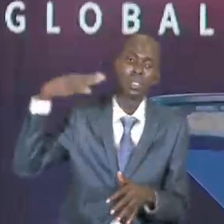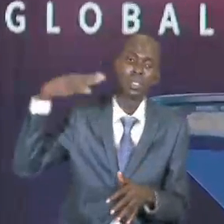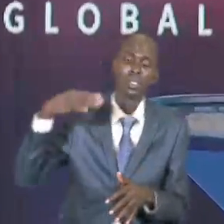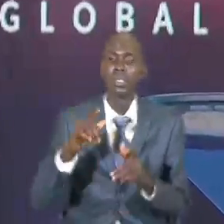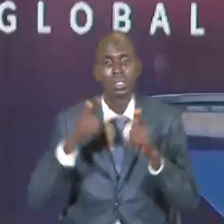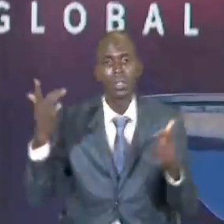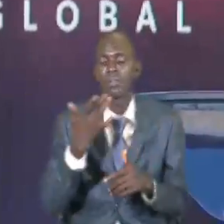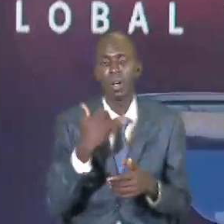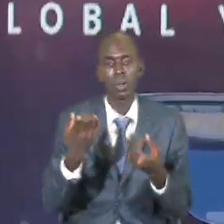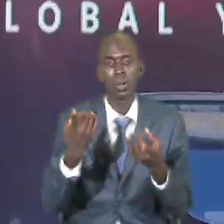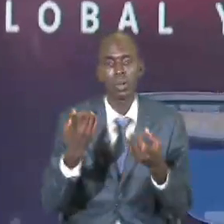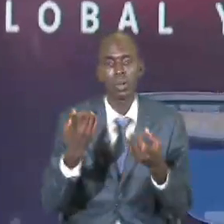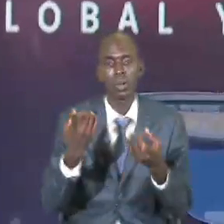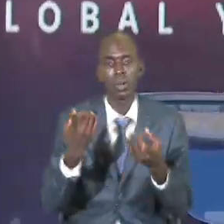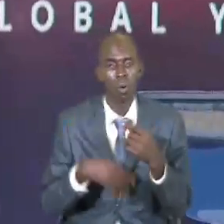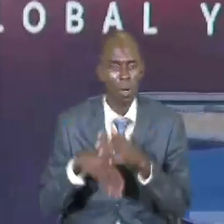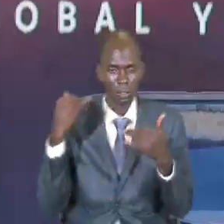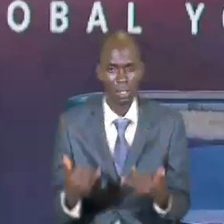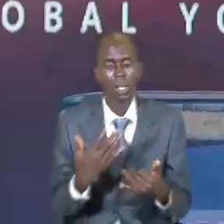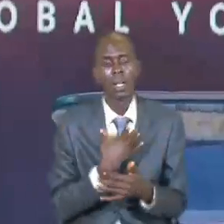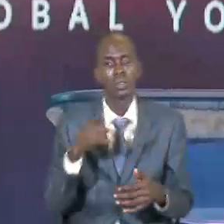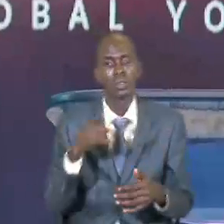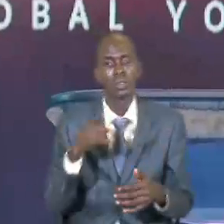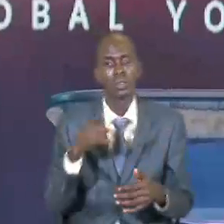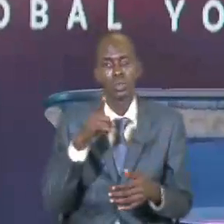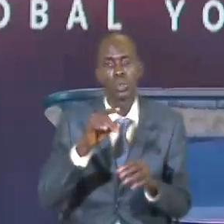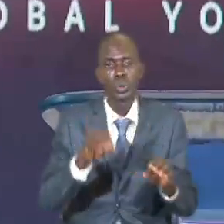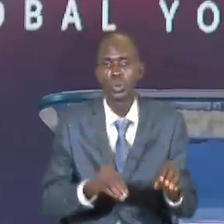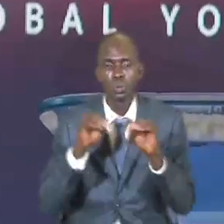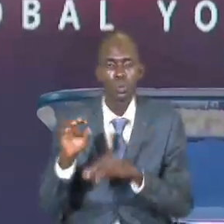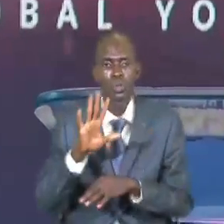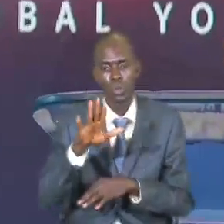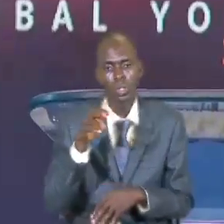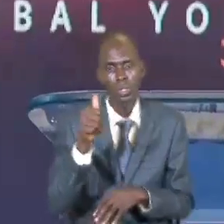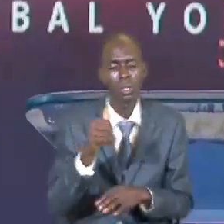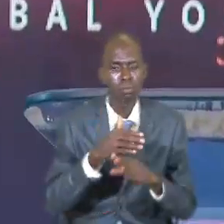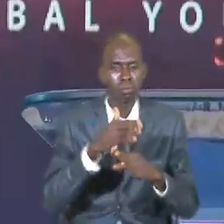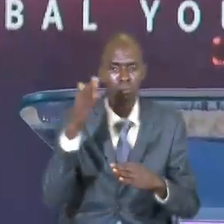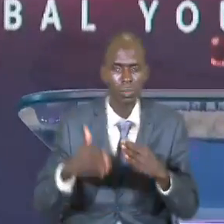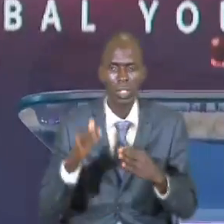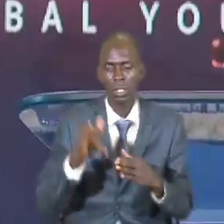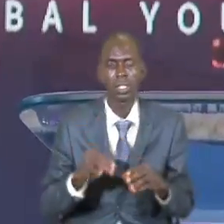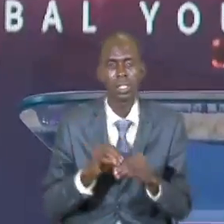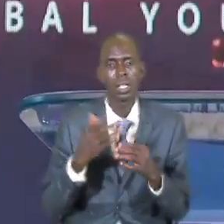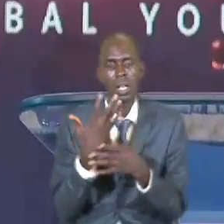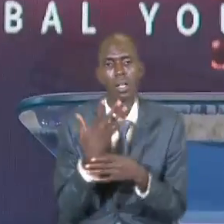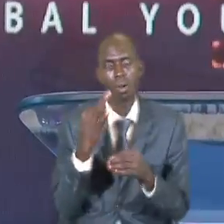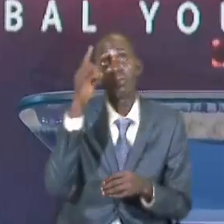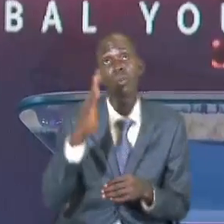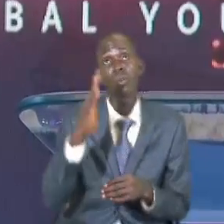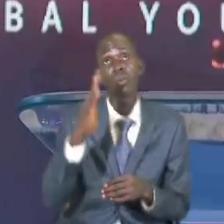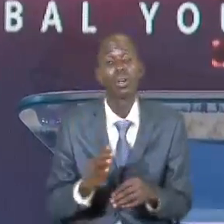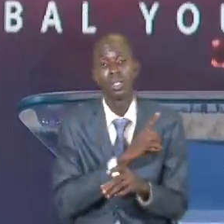And then you put yourself completely in the hands of the Lord. and see what the Lord will make of your